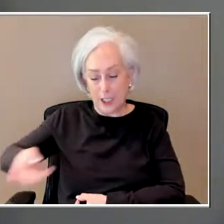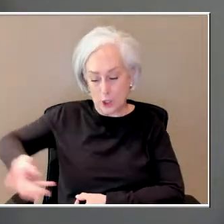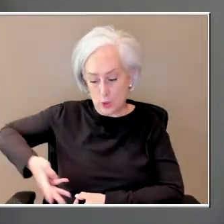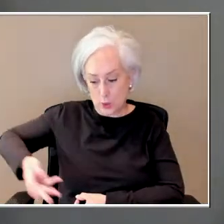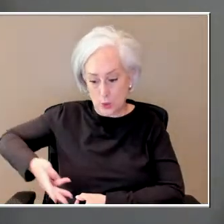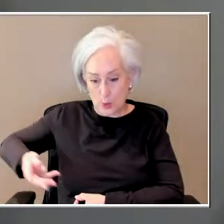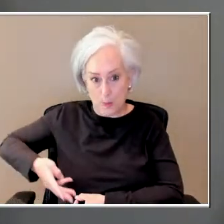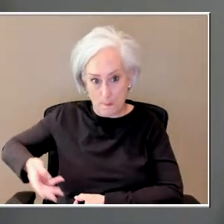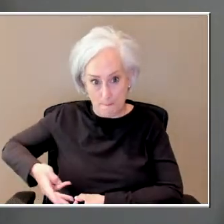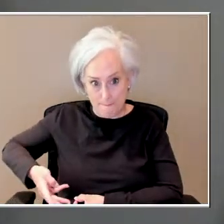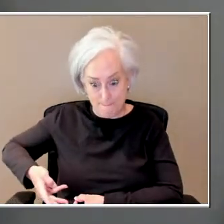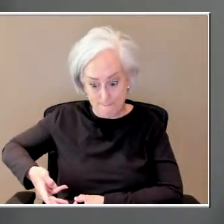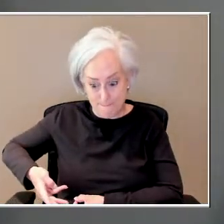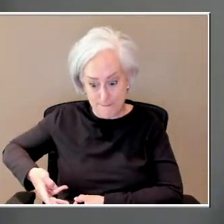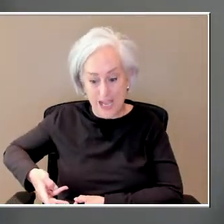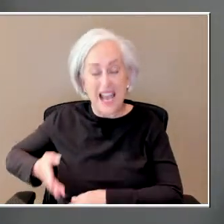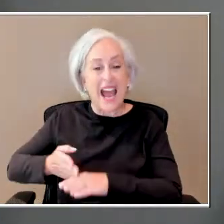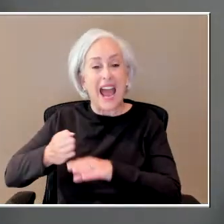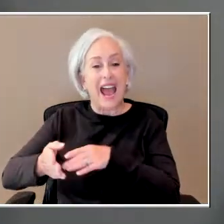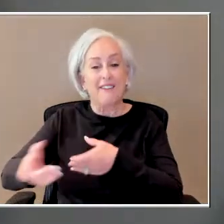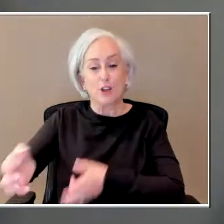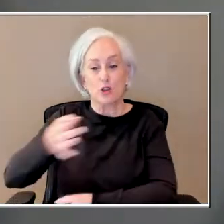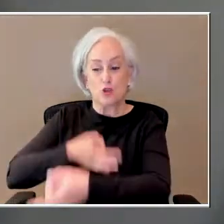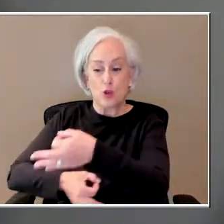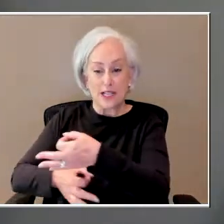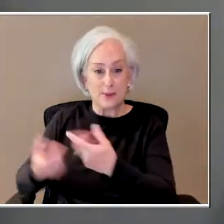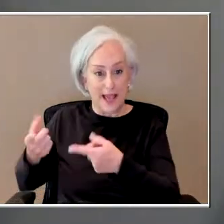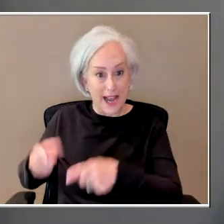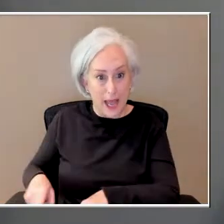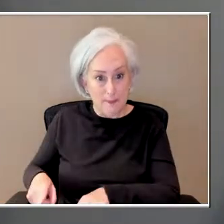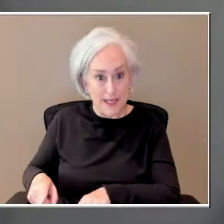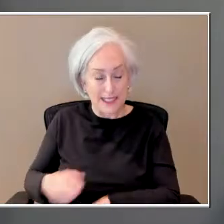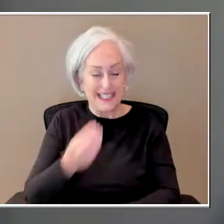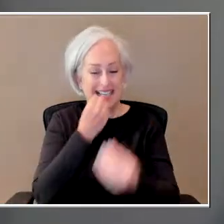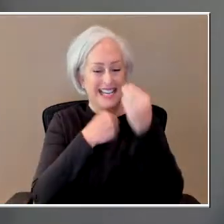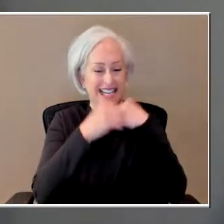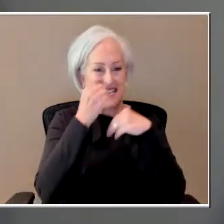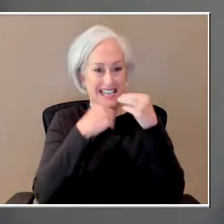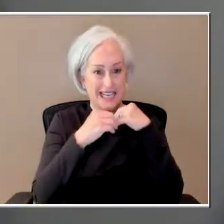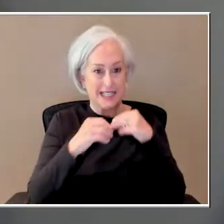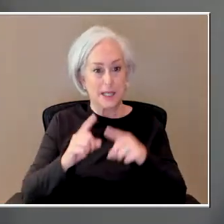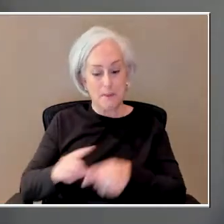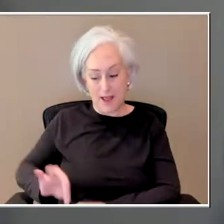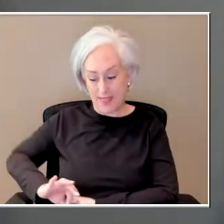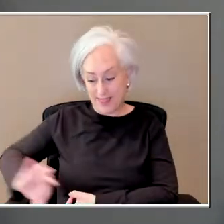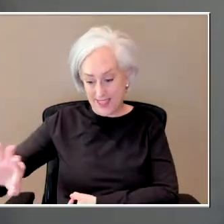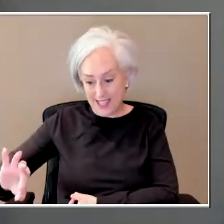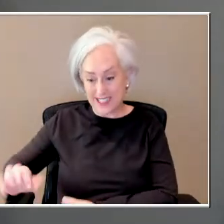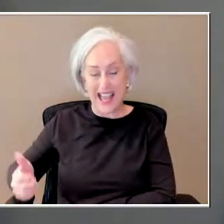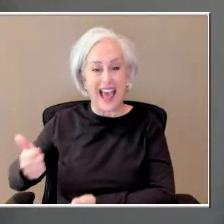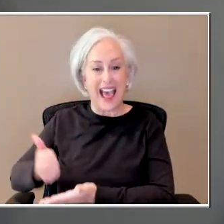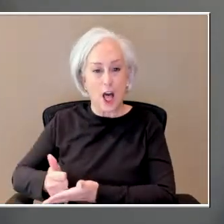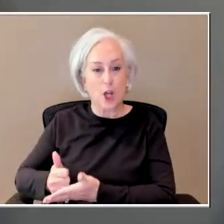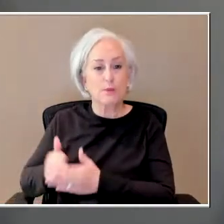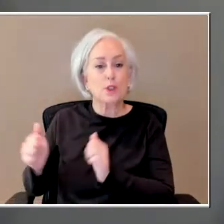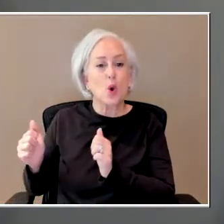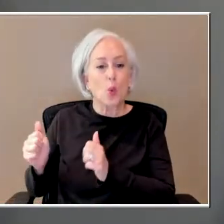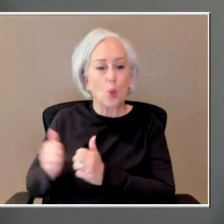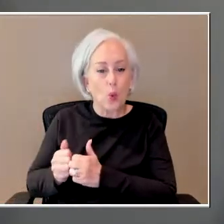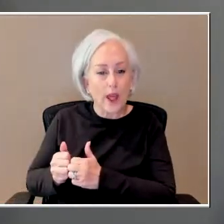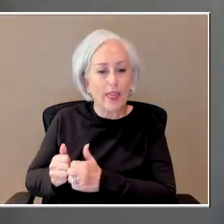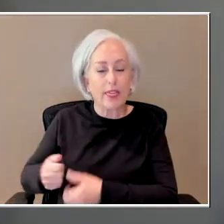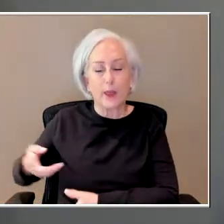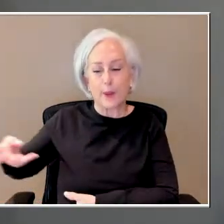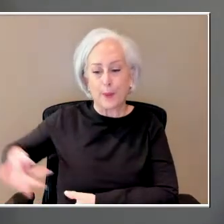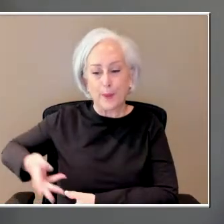eats everything by mouth. But we still use his feeding pump to hydrate him, because with that new kidney and intermittent